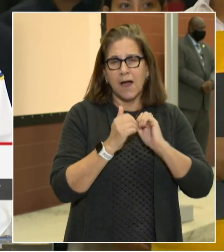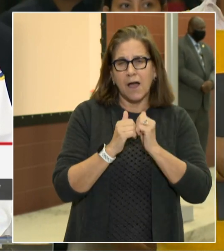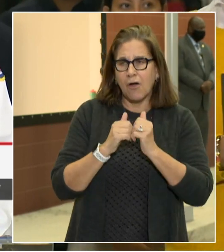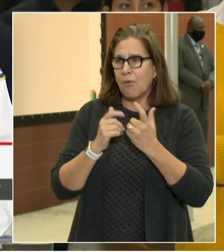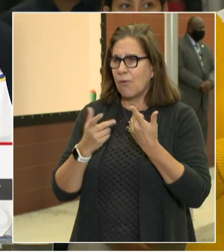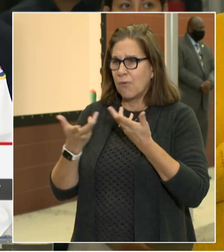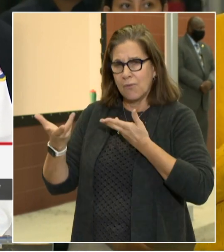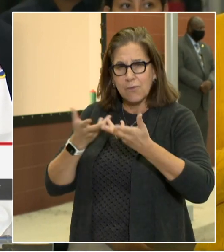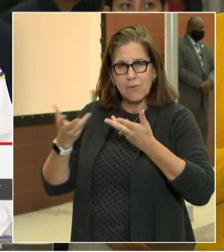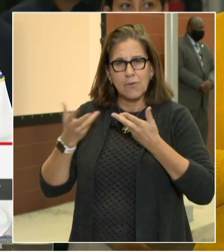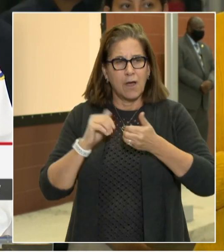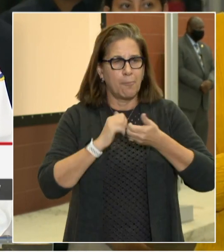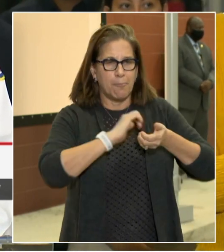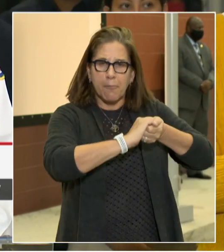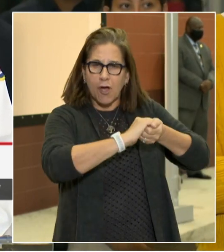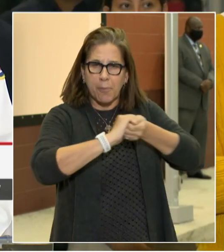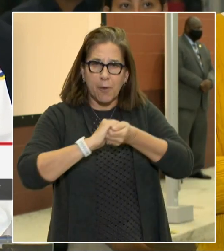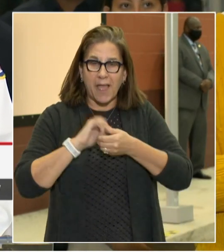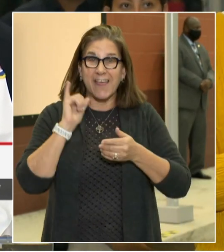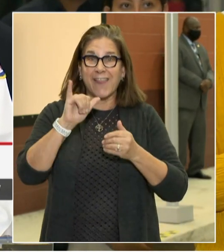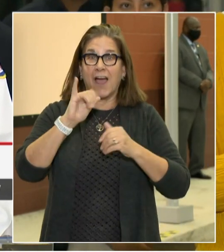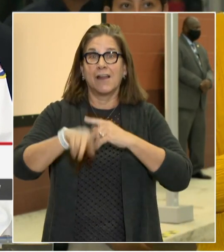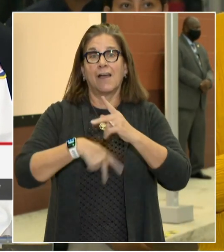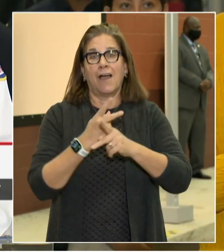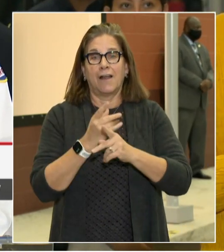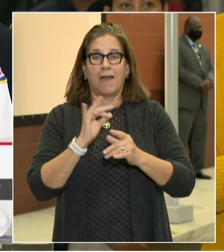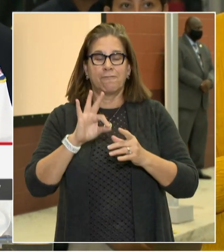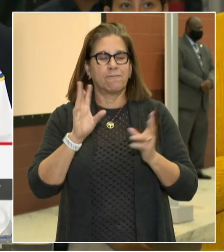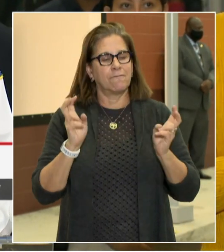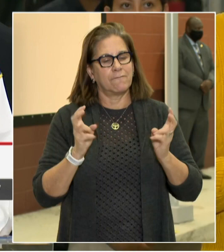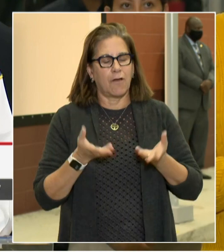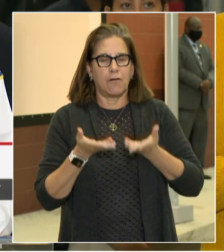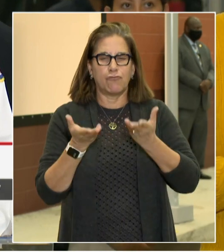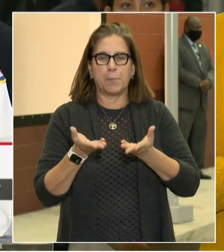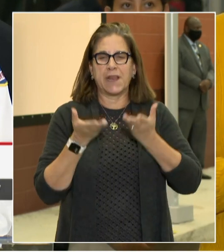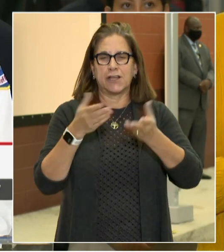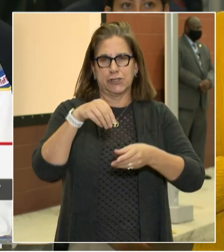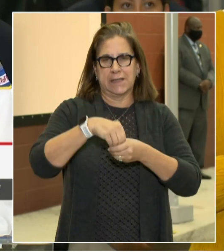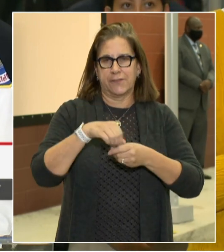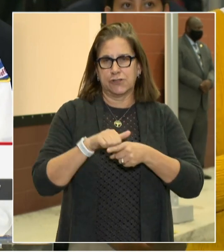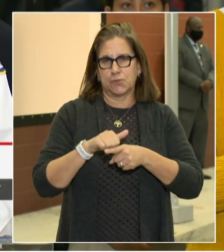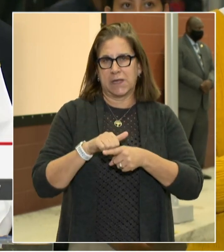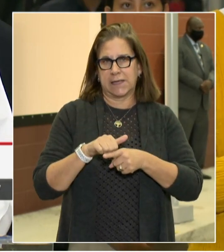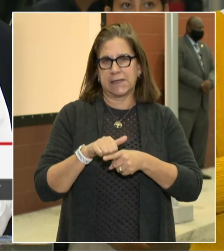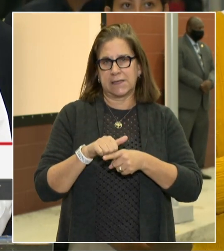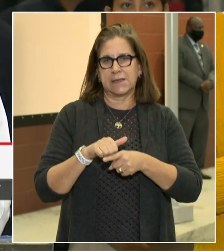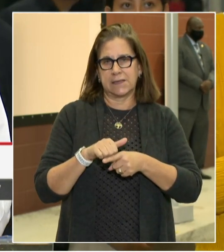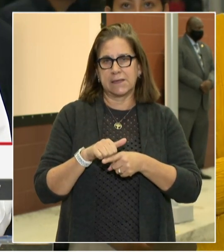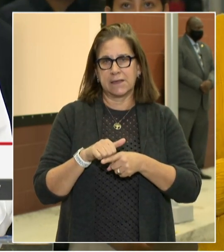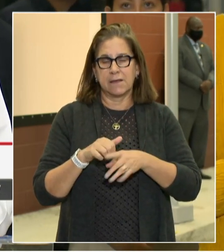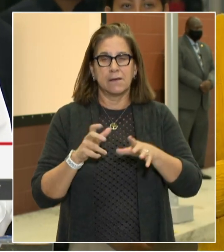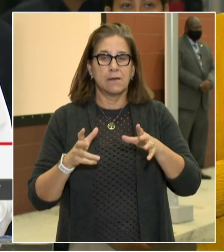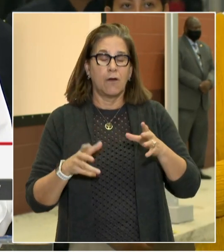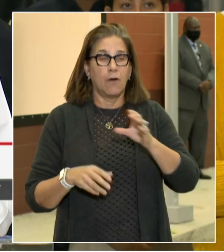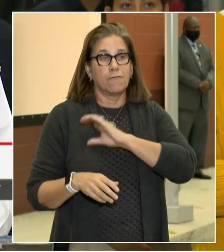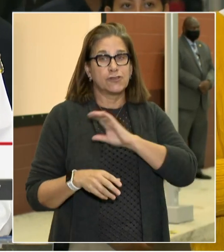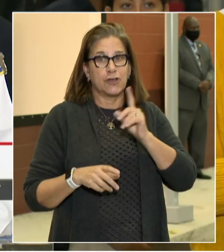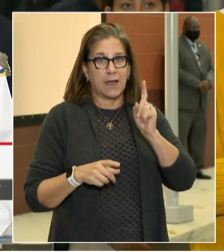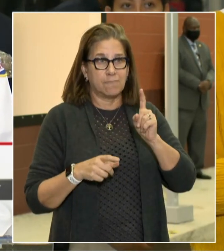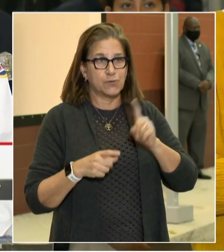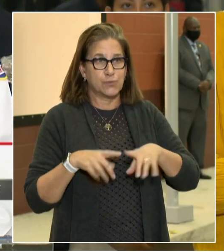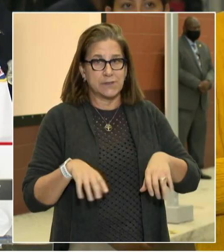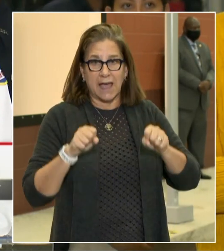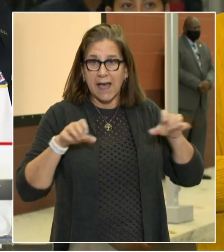kind of talk about that a little, but are there any other programs that your officers go through to help them, if maybe they've had experiences in the past that